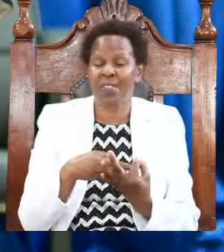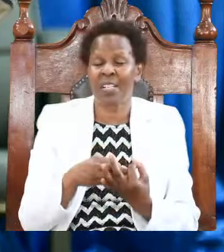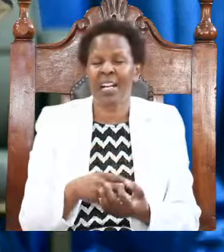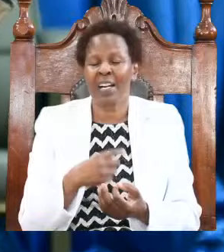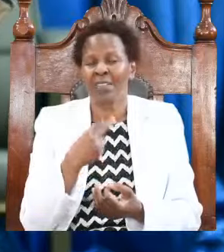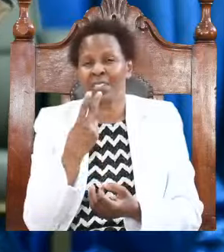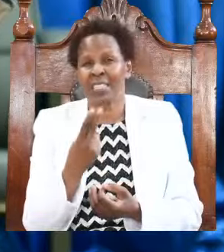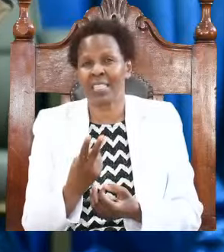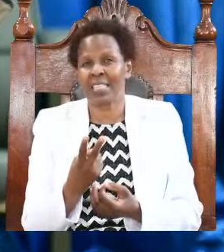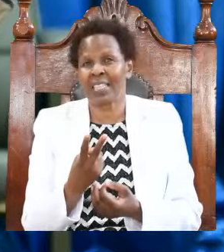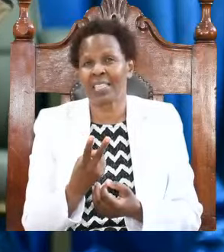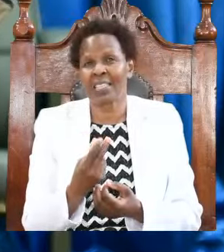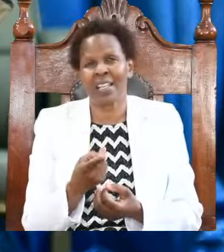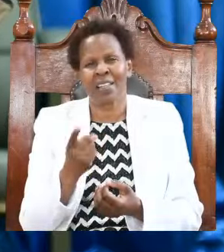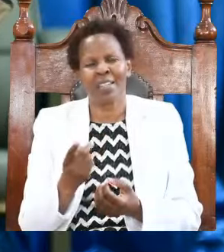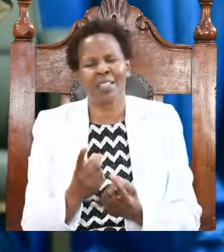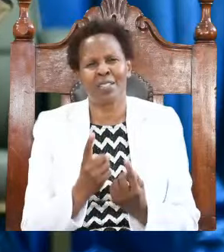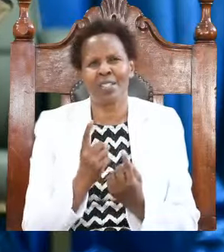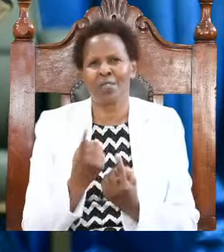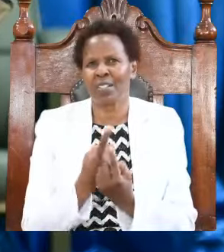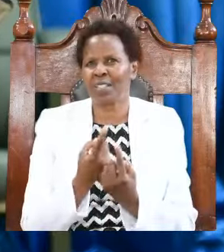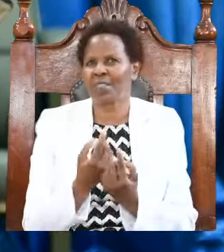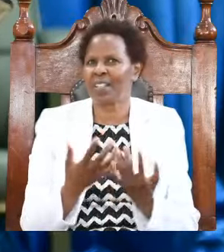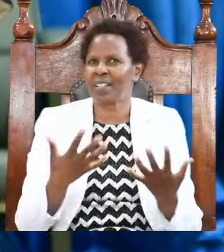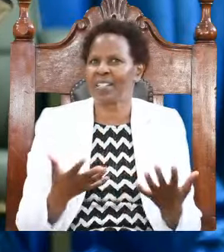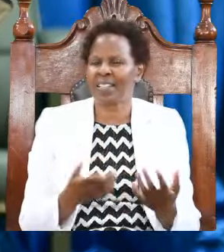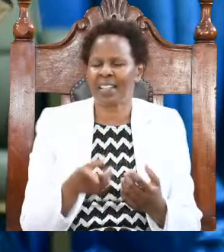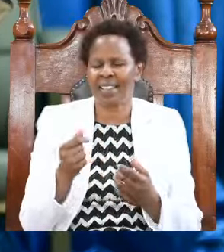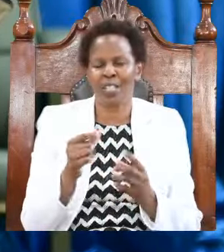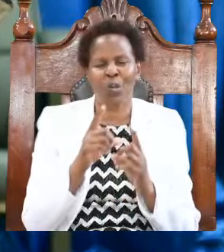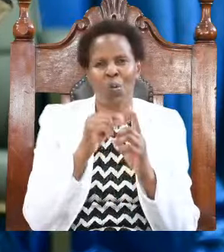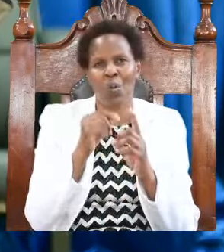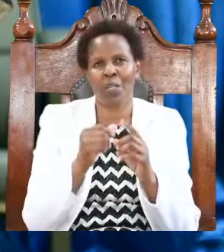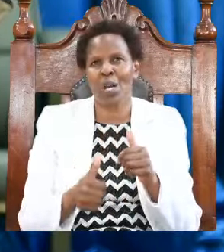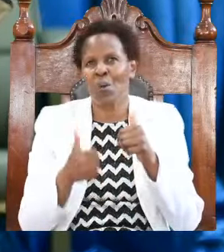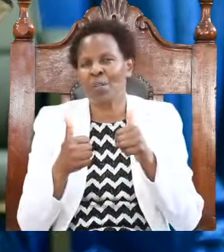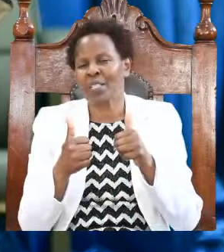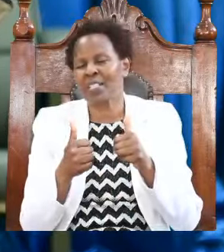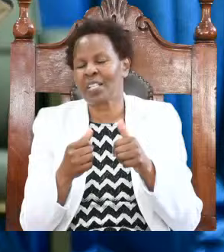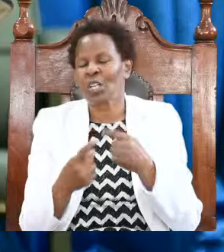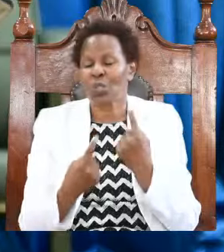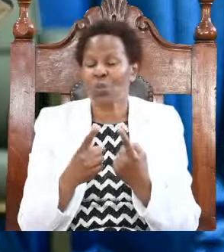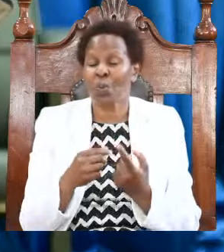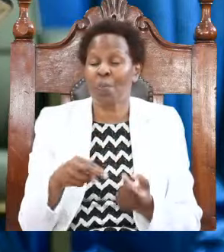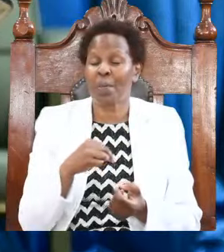this and this. And there is this portion of scripture that has challenged me in this way. You